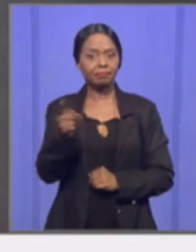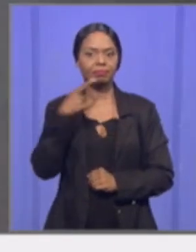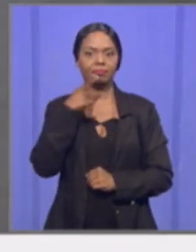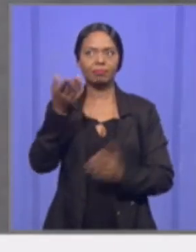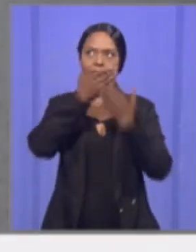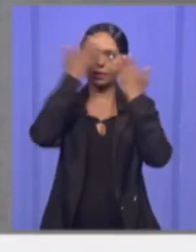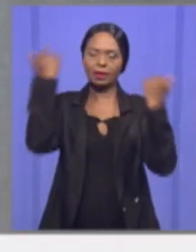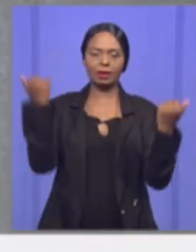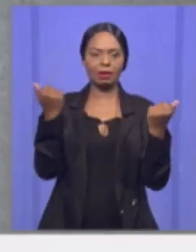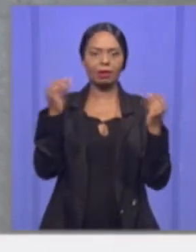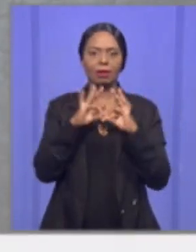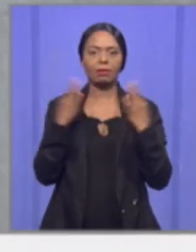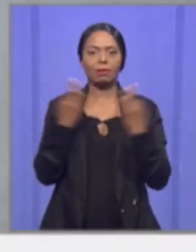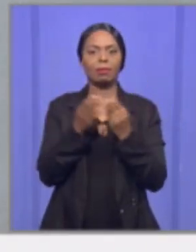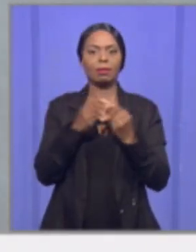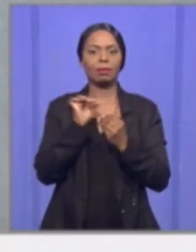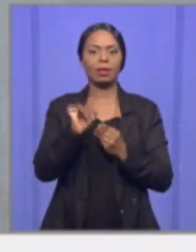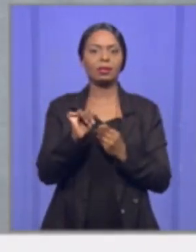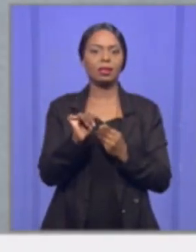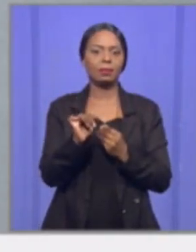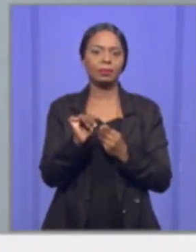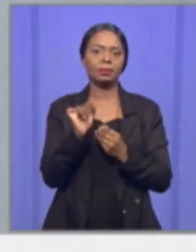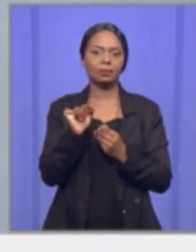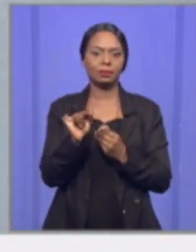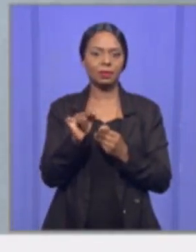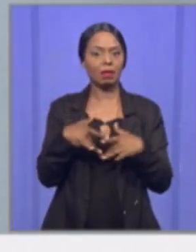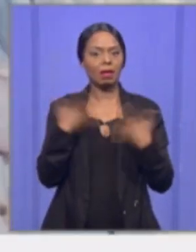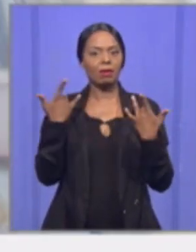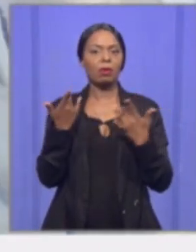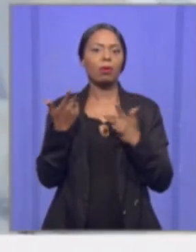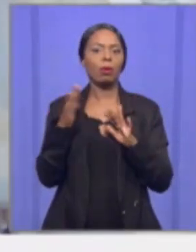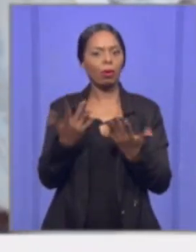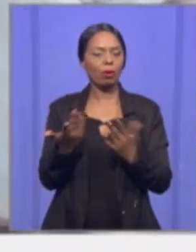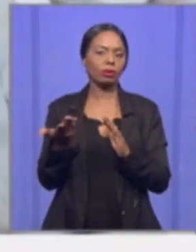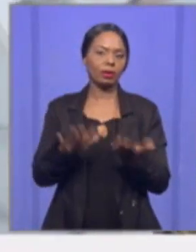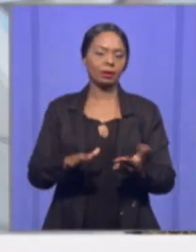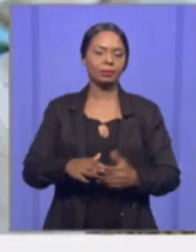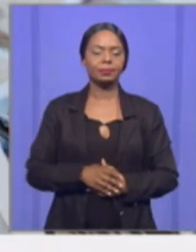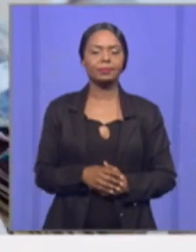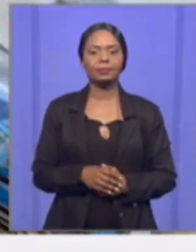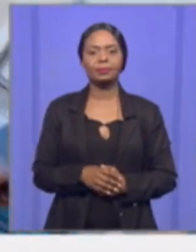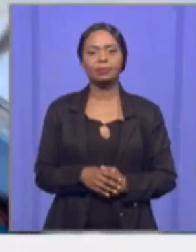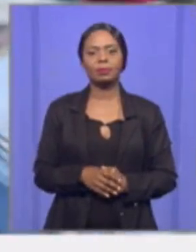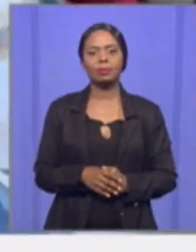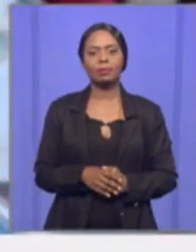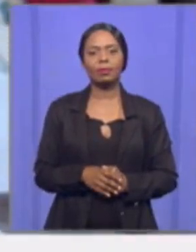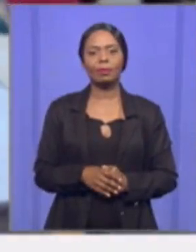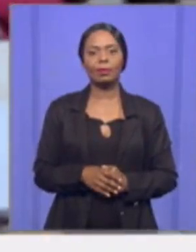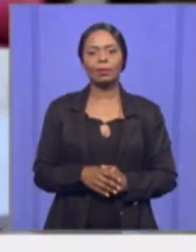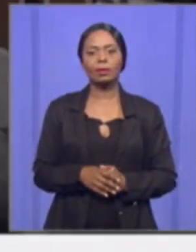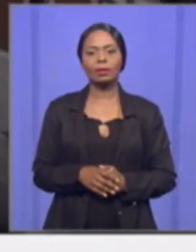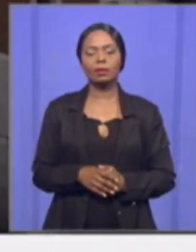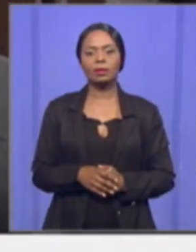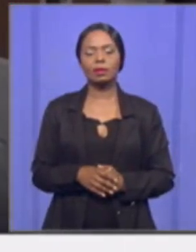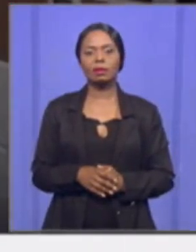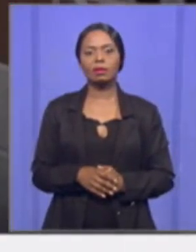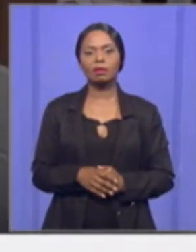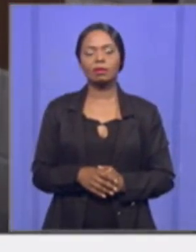a bona ba santse ba tshela kana ba tlhokafetse. So after Syrian war and